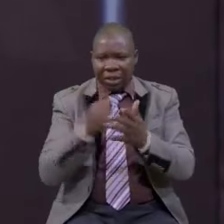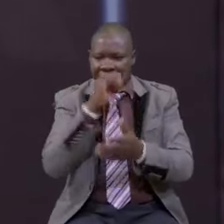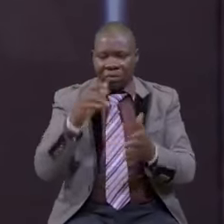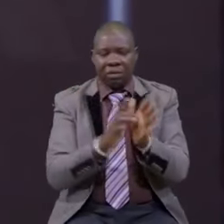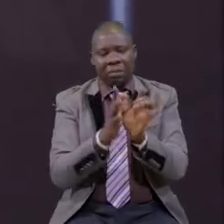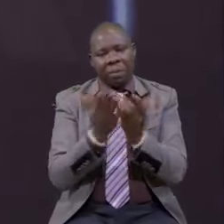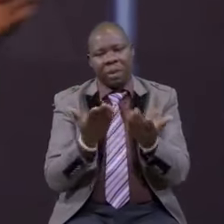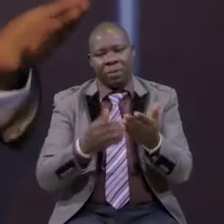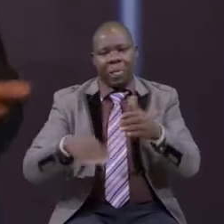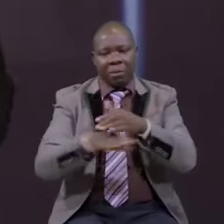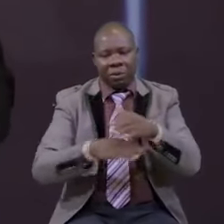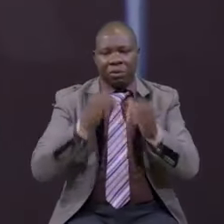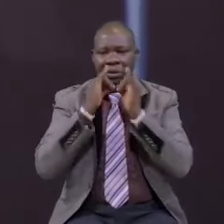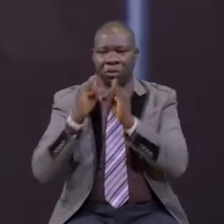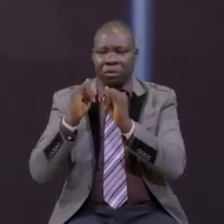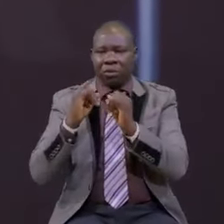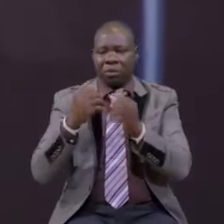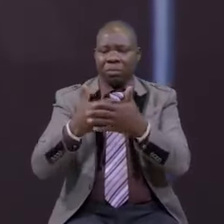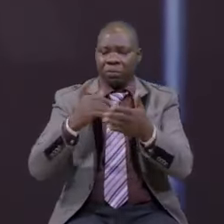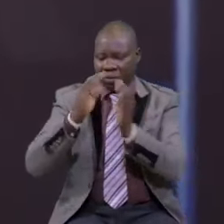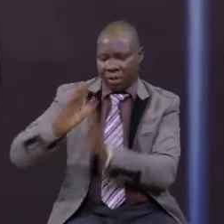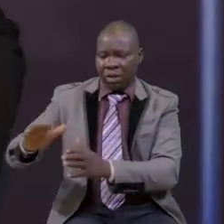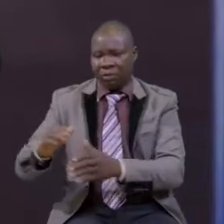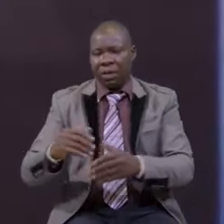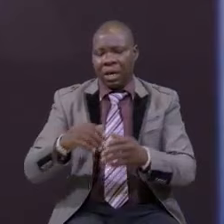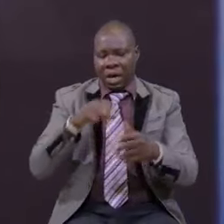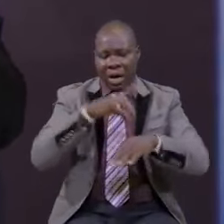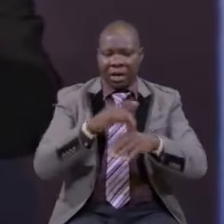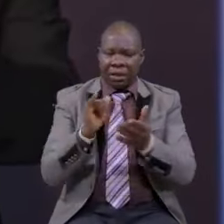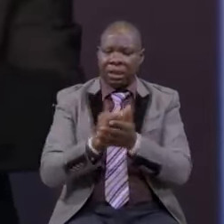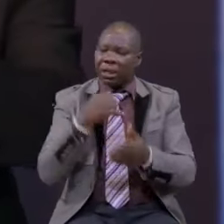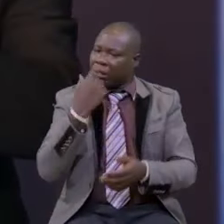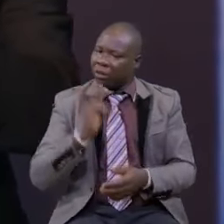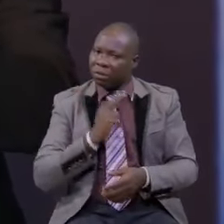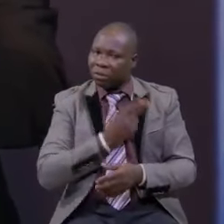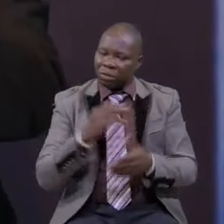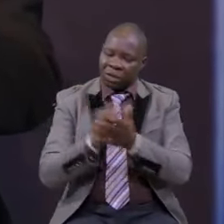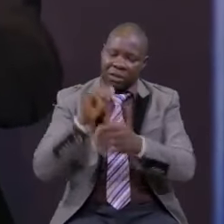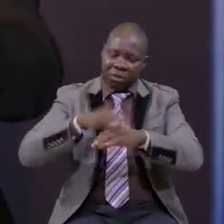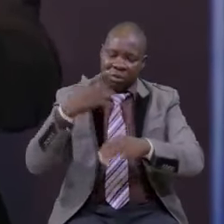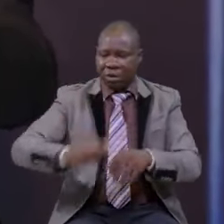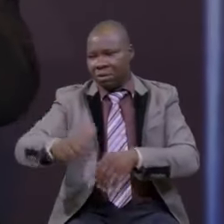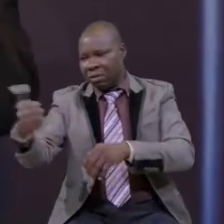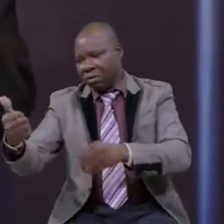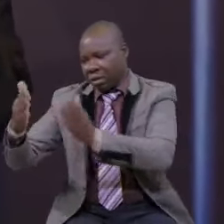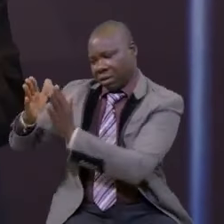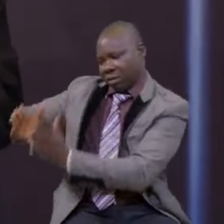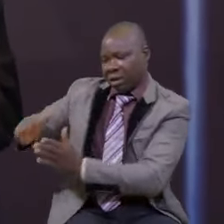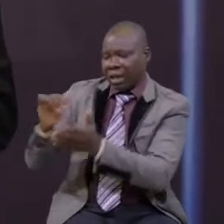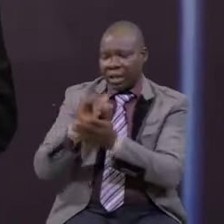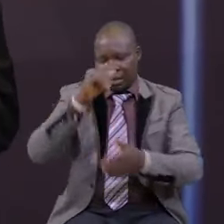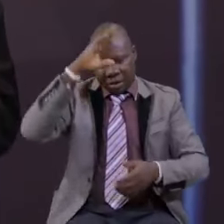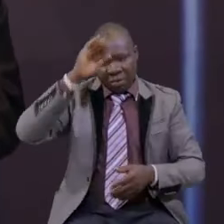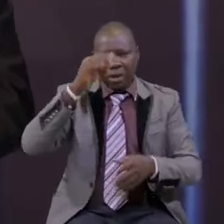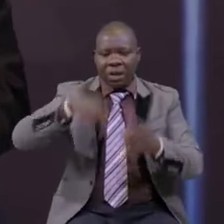leaving earth, that tells us that on the other side, that the man, when he died in